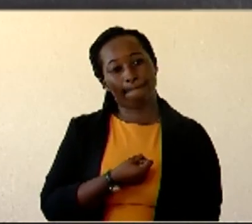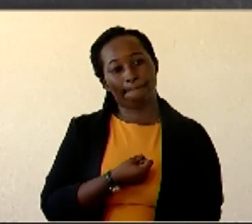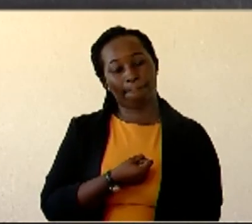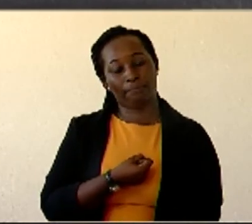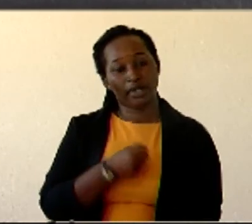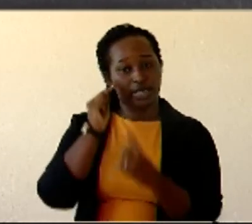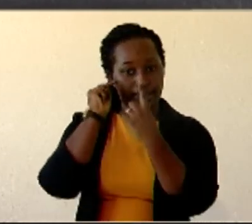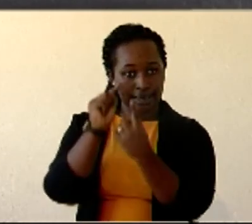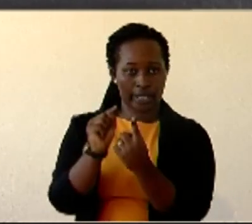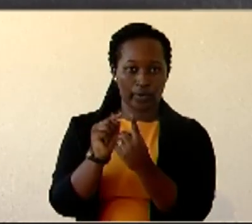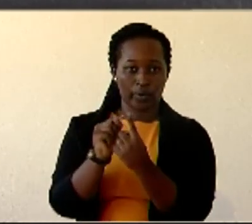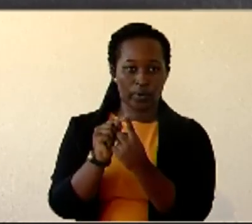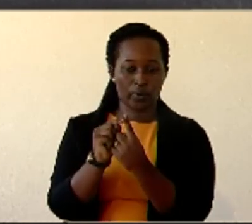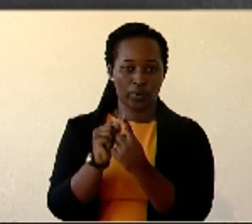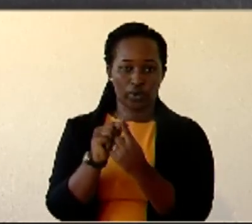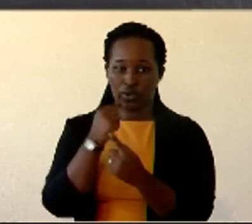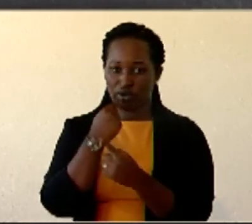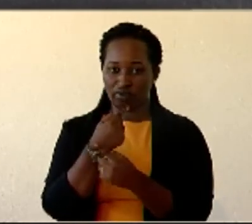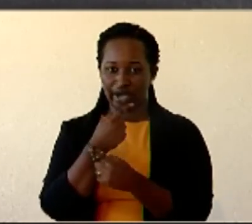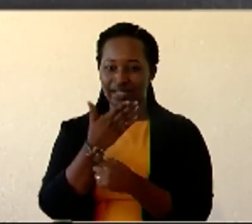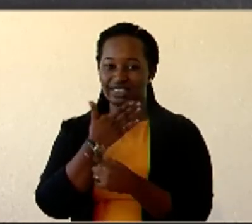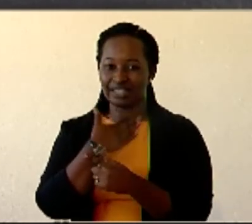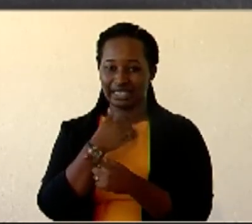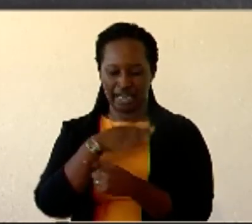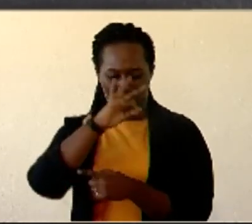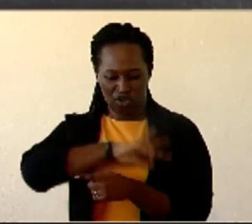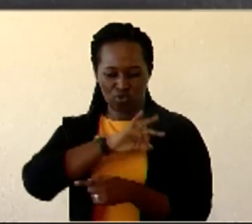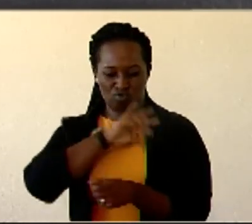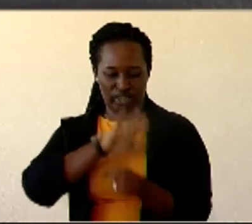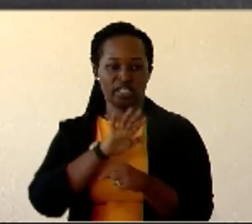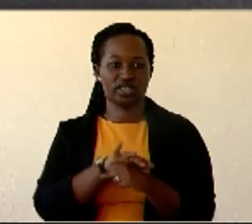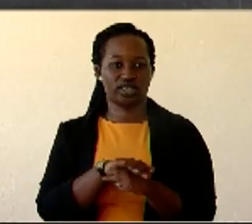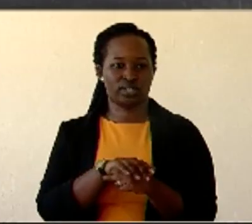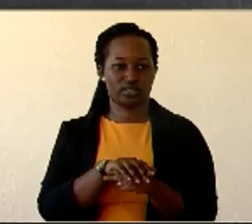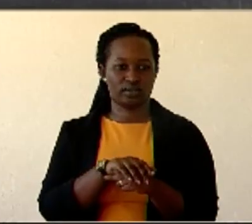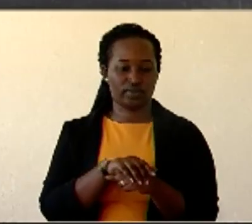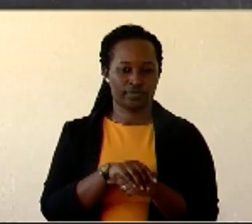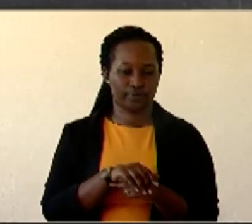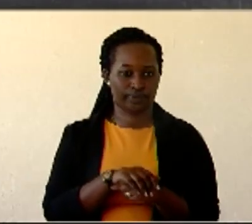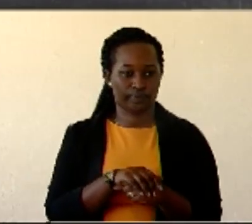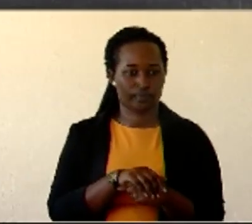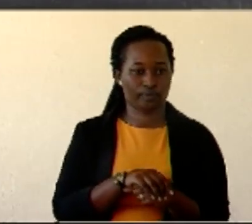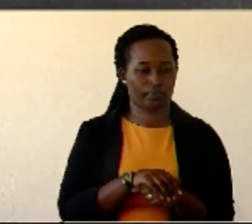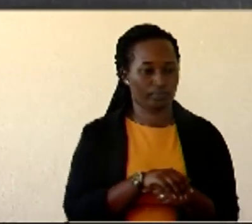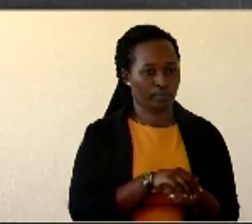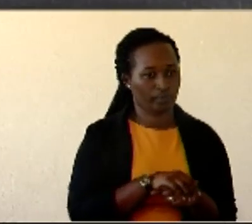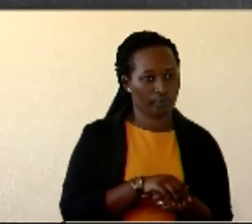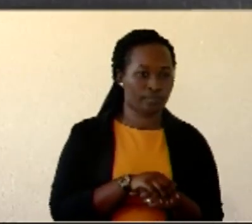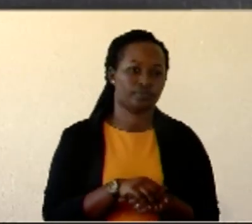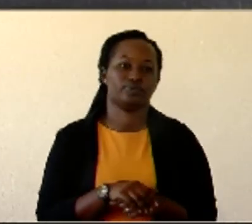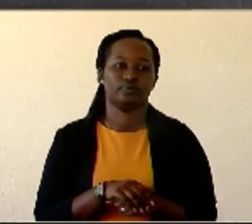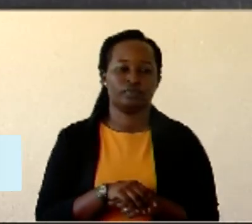an objective, if it has a goal of maximizing profits, then it must produce and supply less to create a condition of